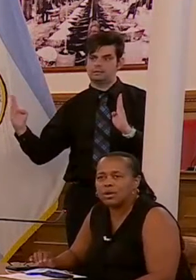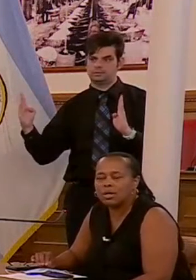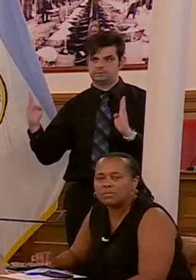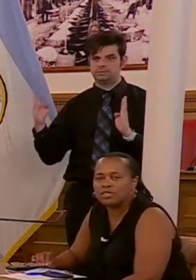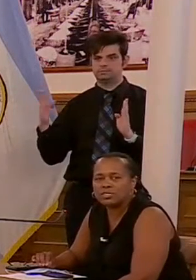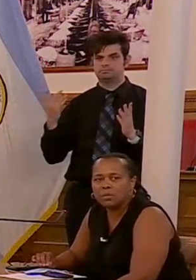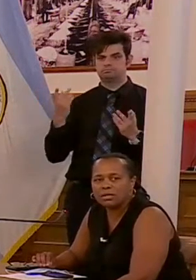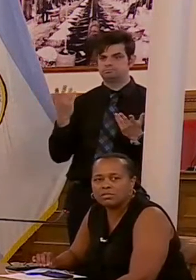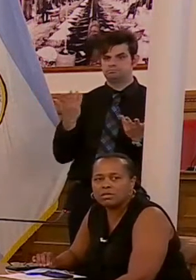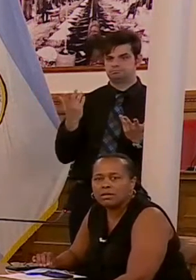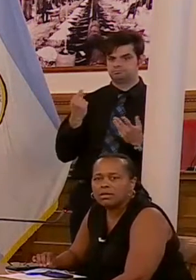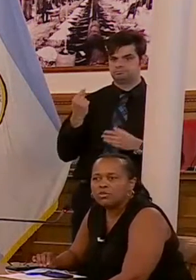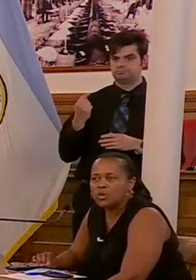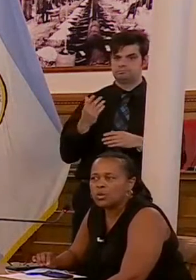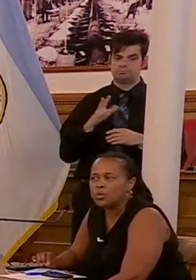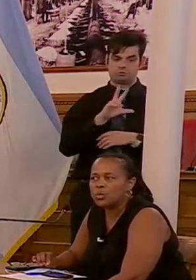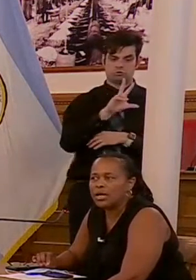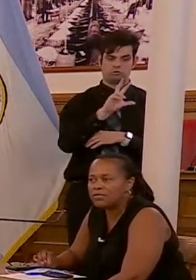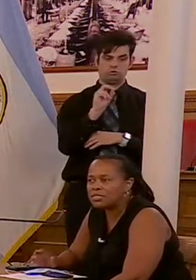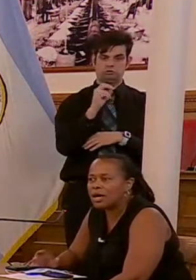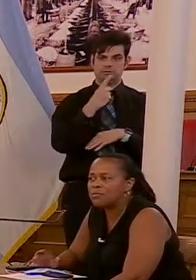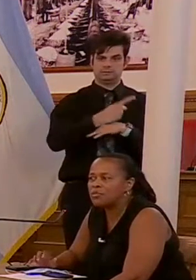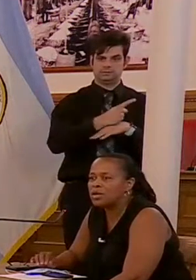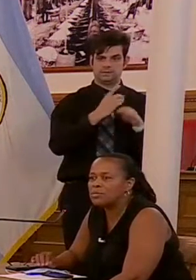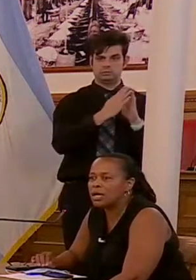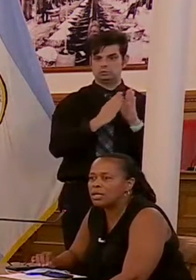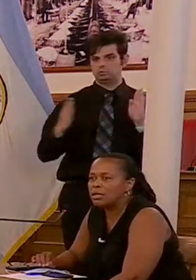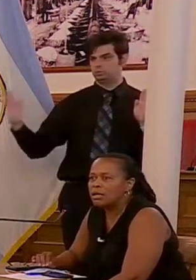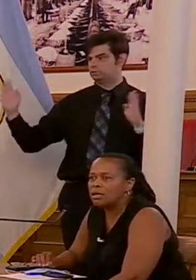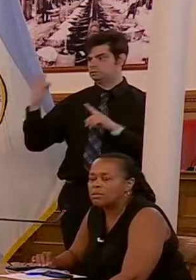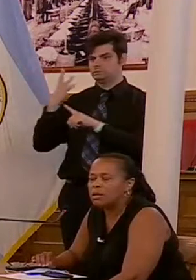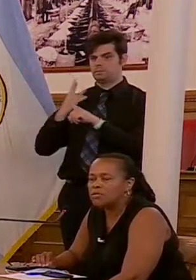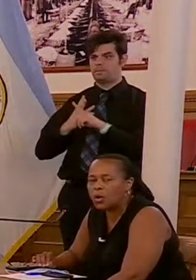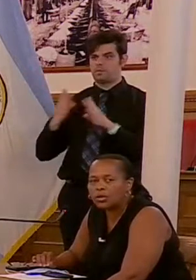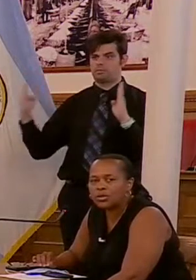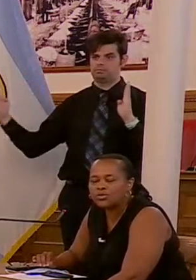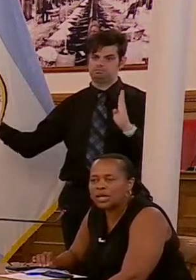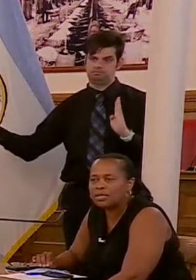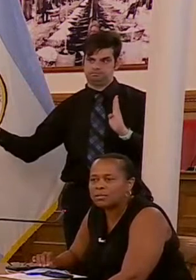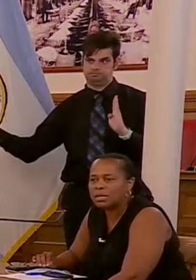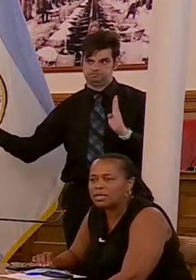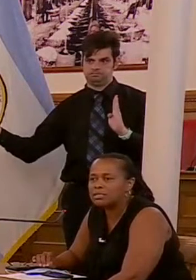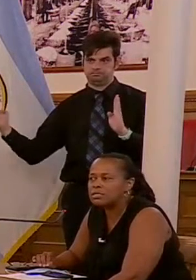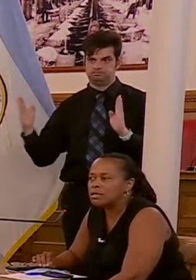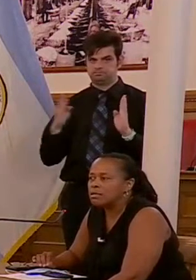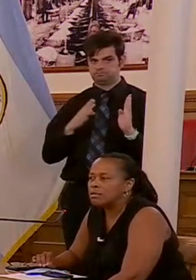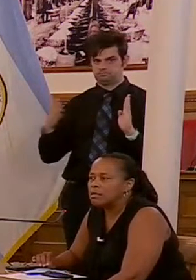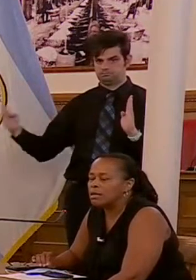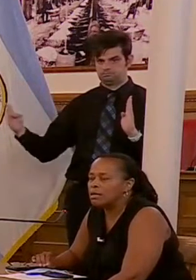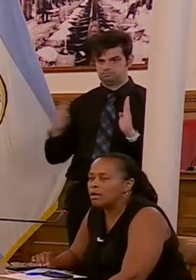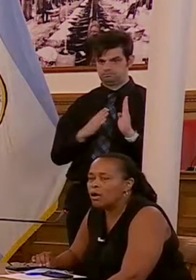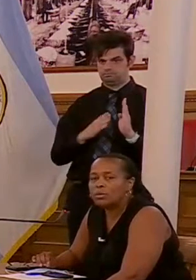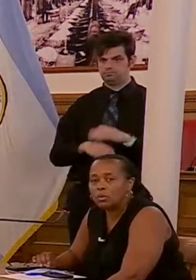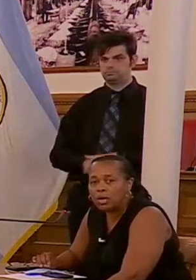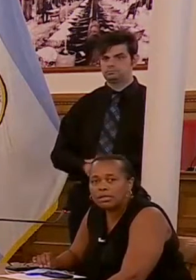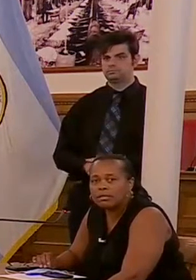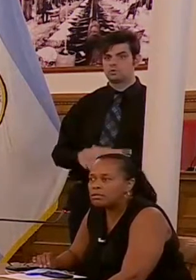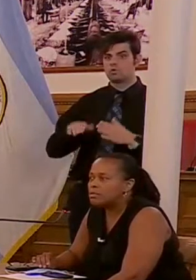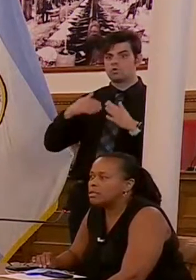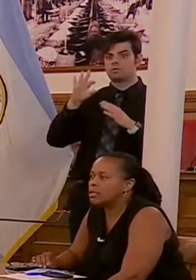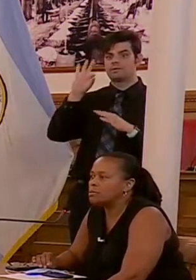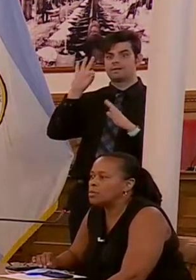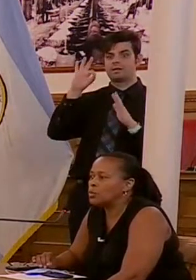to 6 months. So we have a time frame that of all those nine demands, all but